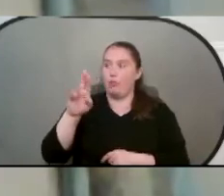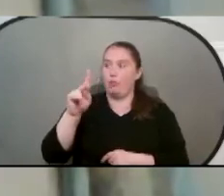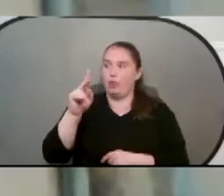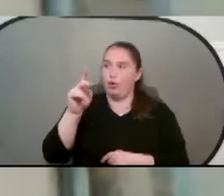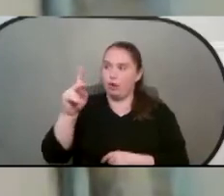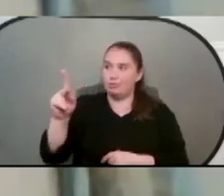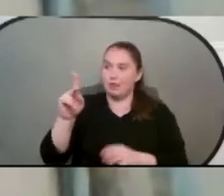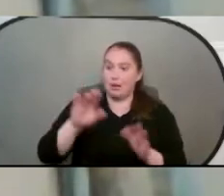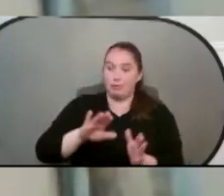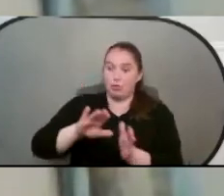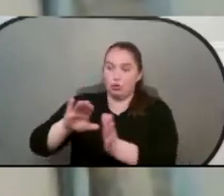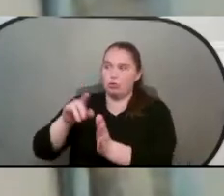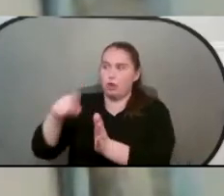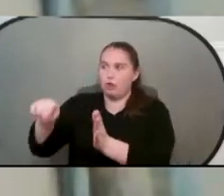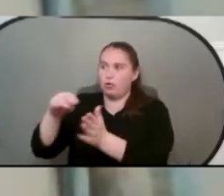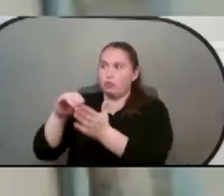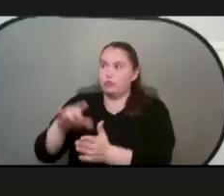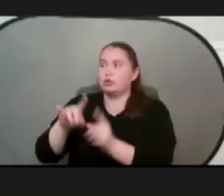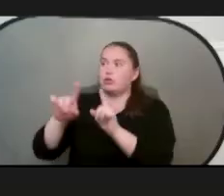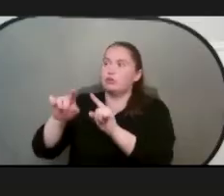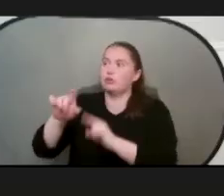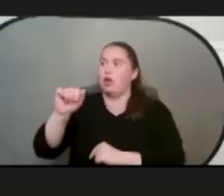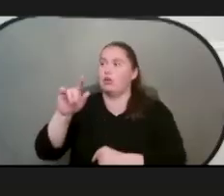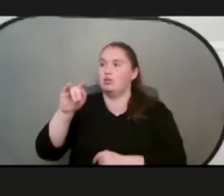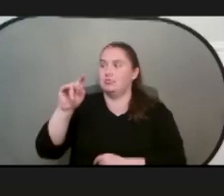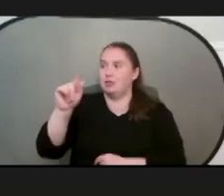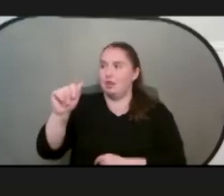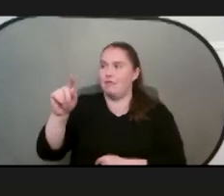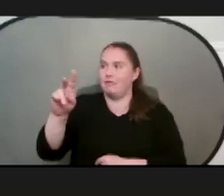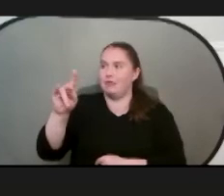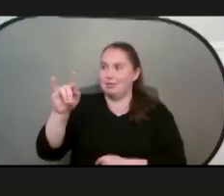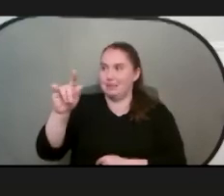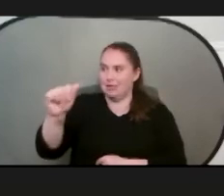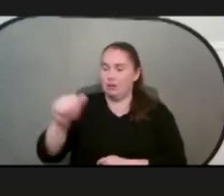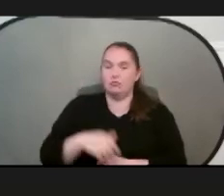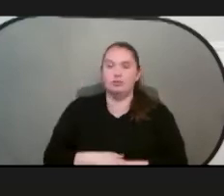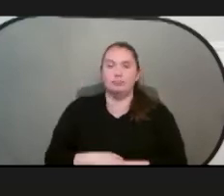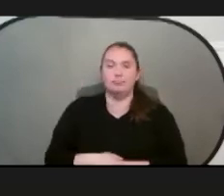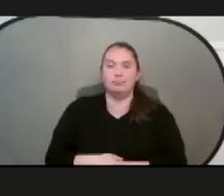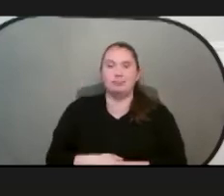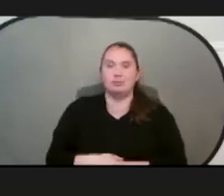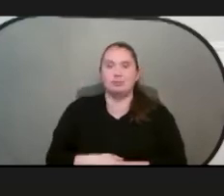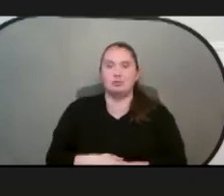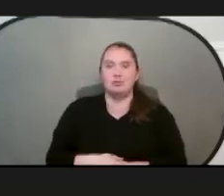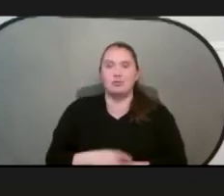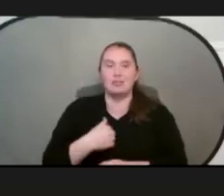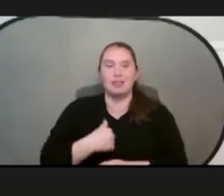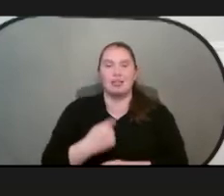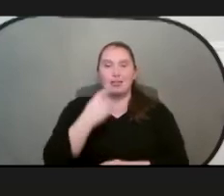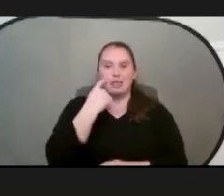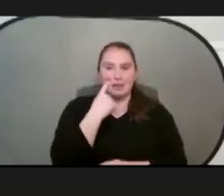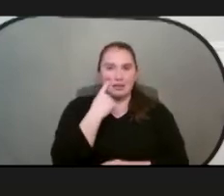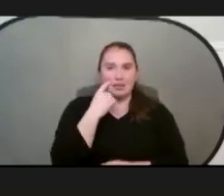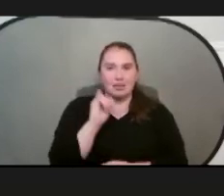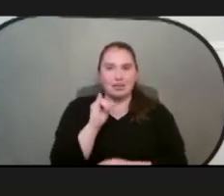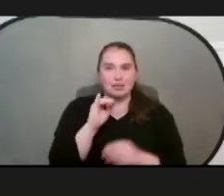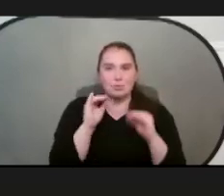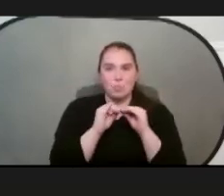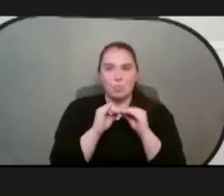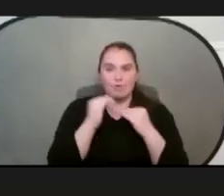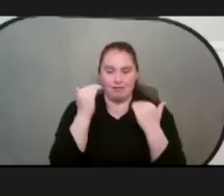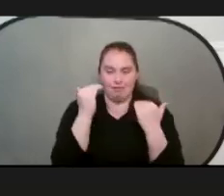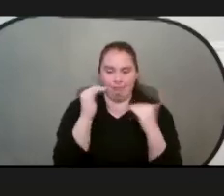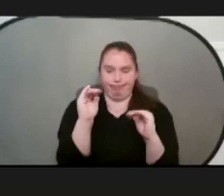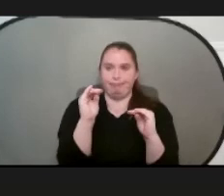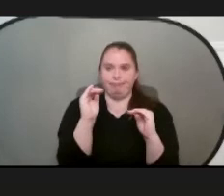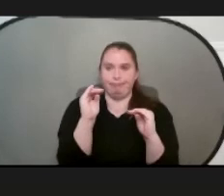to Alta Vista. Right. And that's what I going to ask about Meadowbrook. think we're getting back to a capacity constraints. I mean,